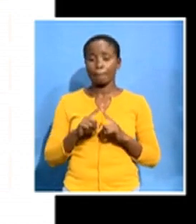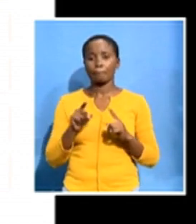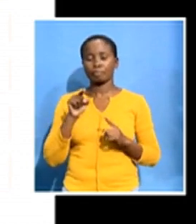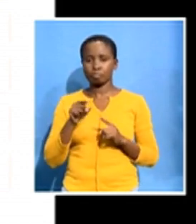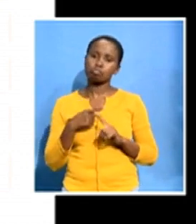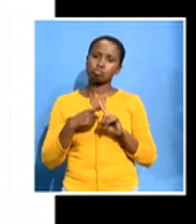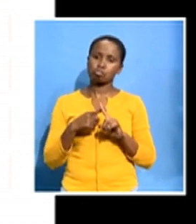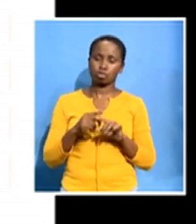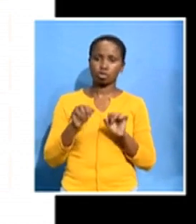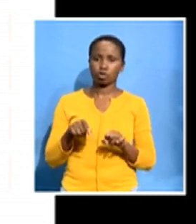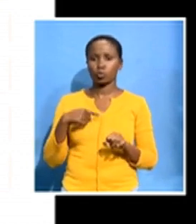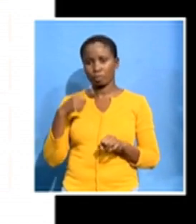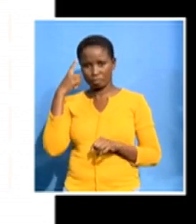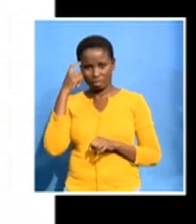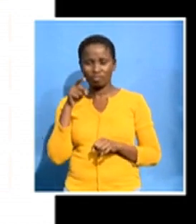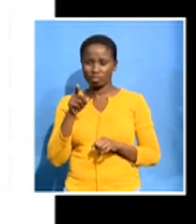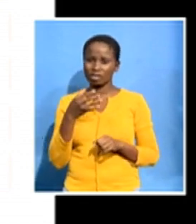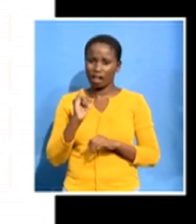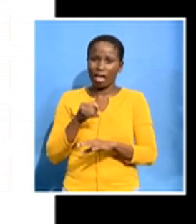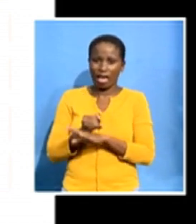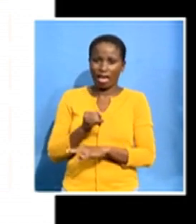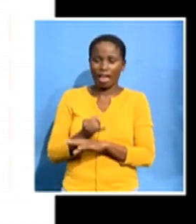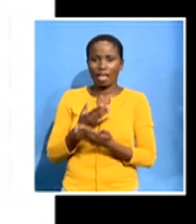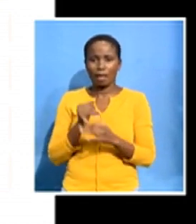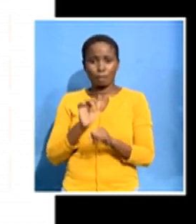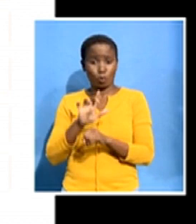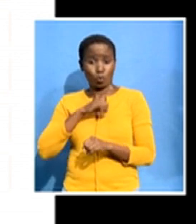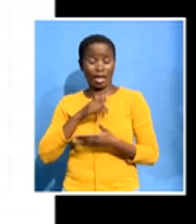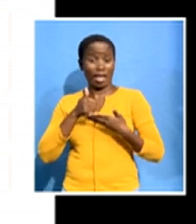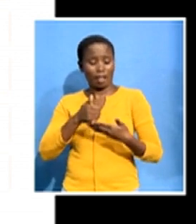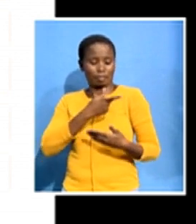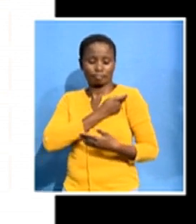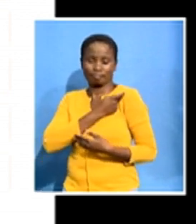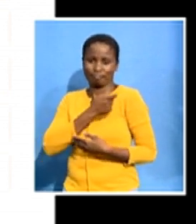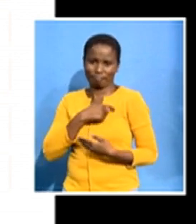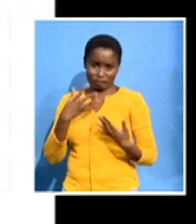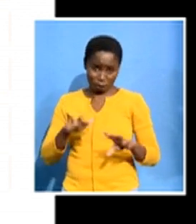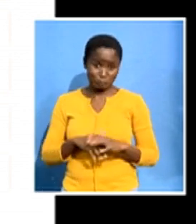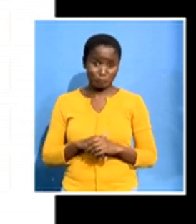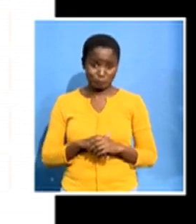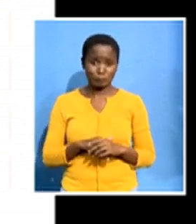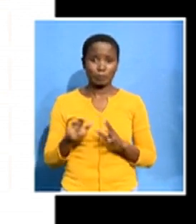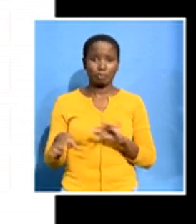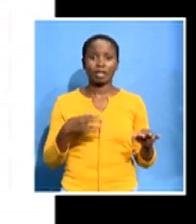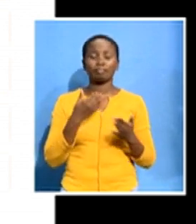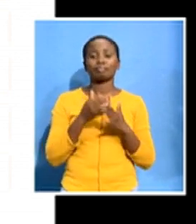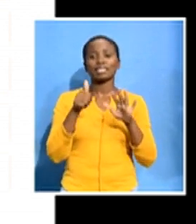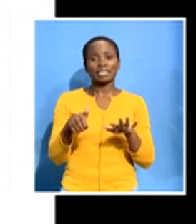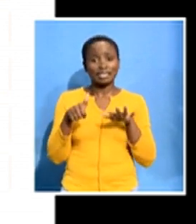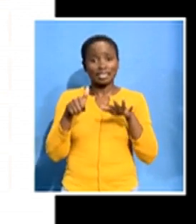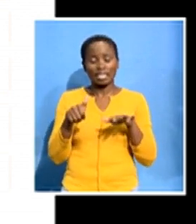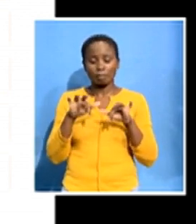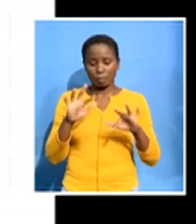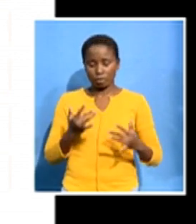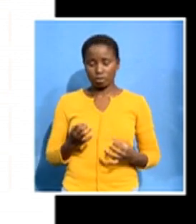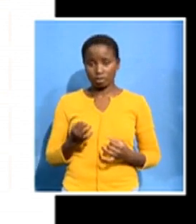of the vaccination amongst healthcare workers. So those 16 active cases is 3 in doctors, 4 nurses, 7